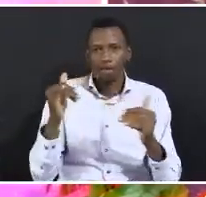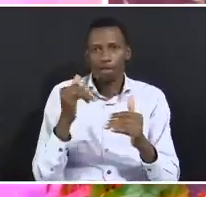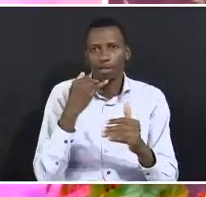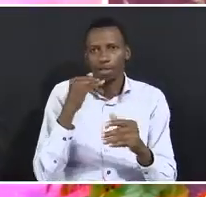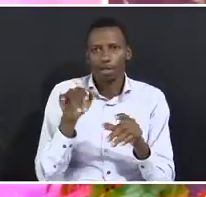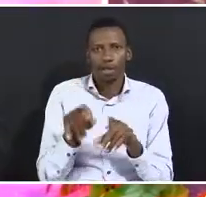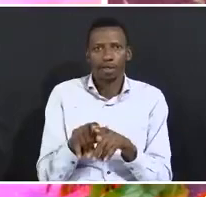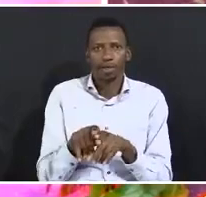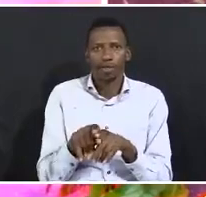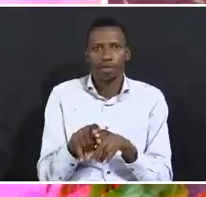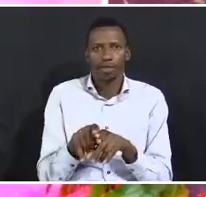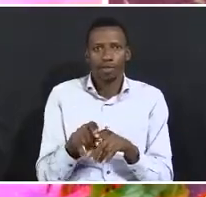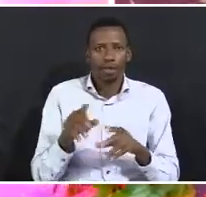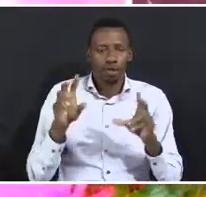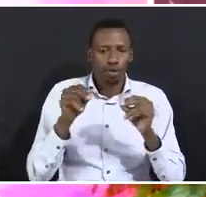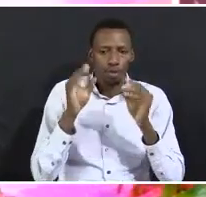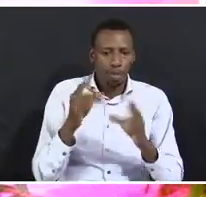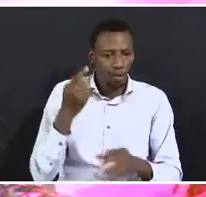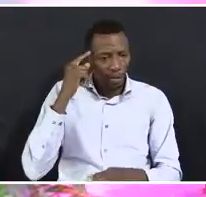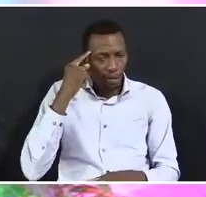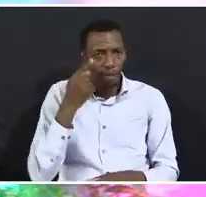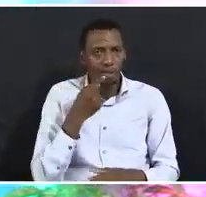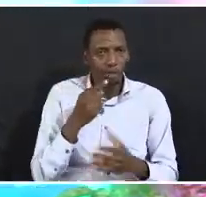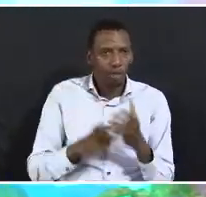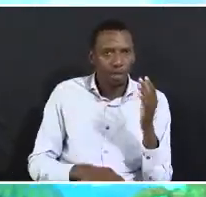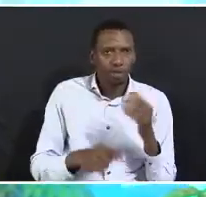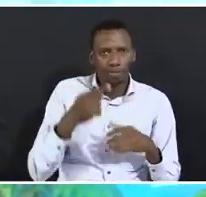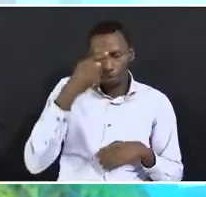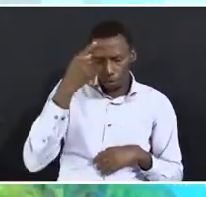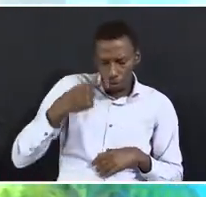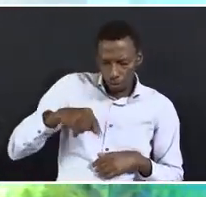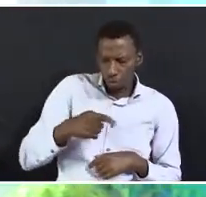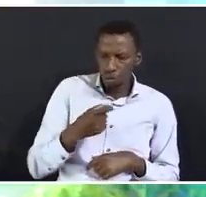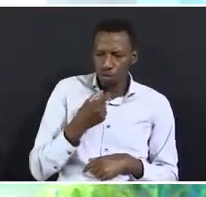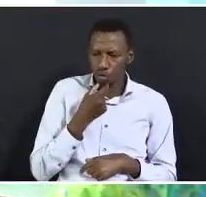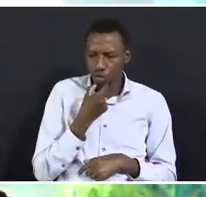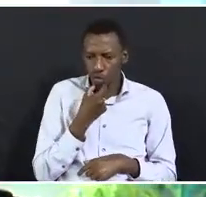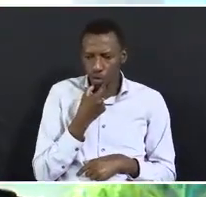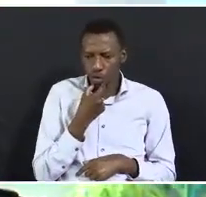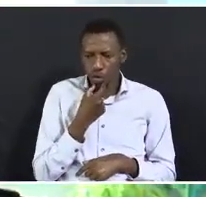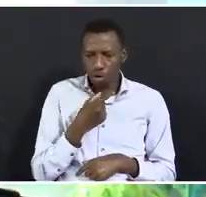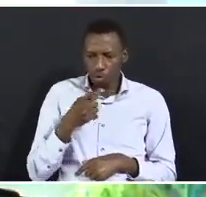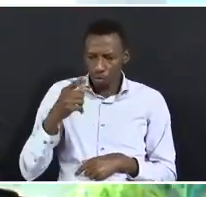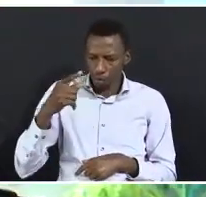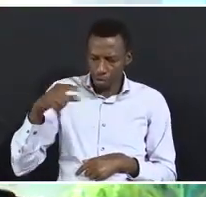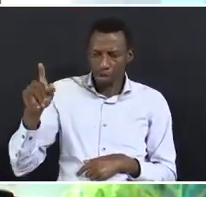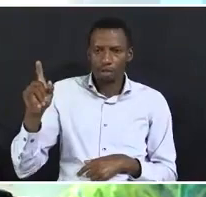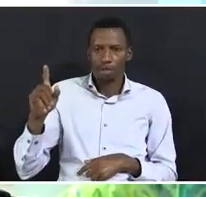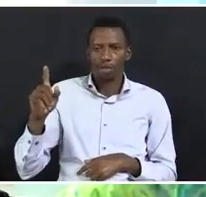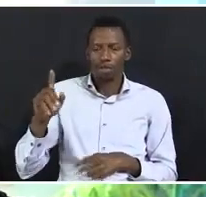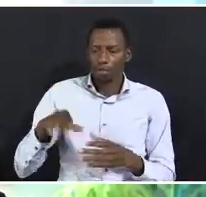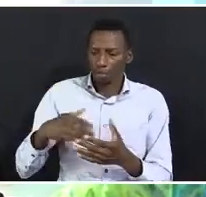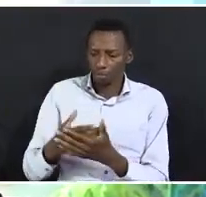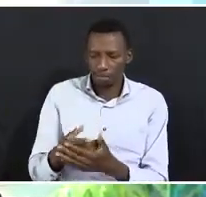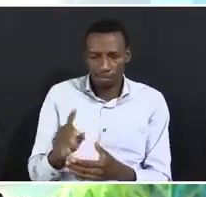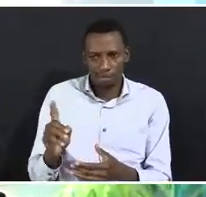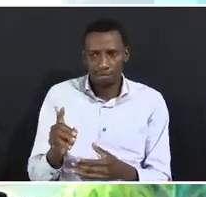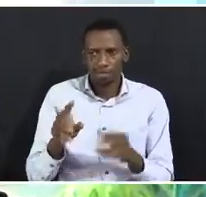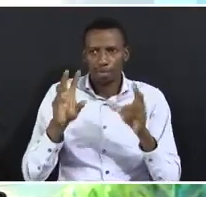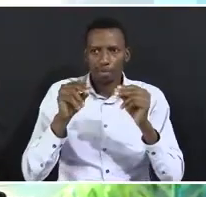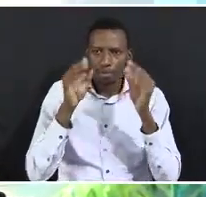one will think and say that because we, Luos, we have arrived. No one will say that